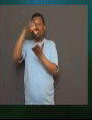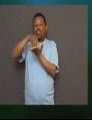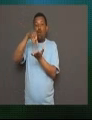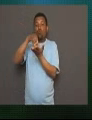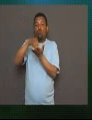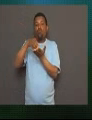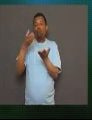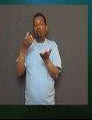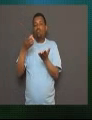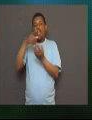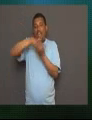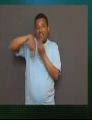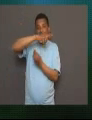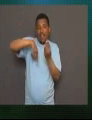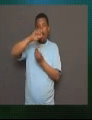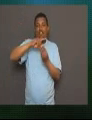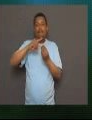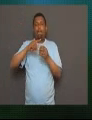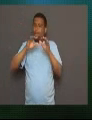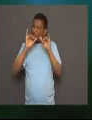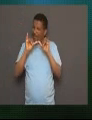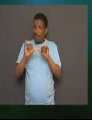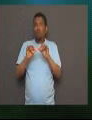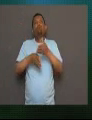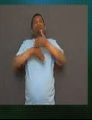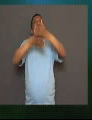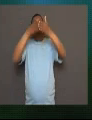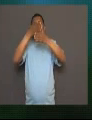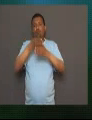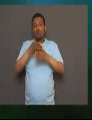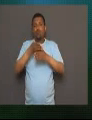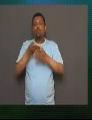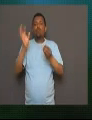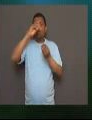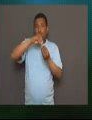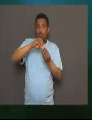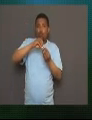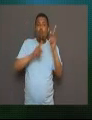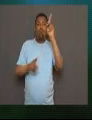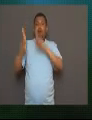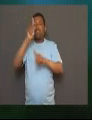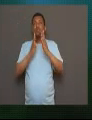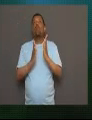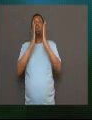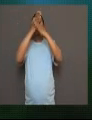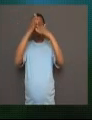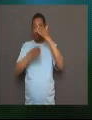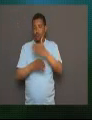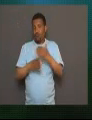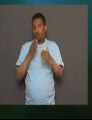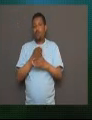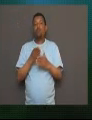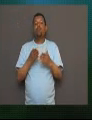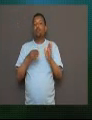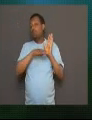Towns or areas with permanent buildings, including public buildings,